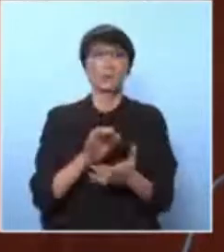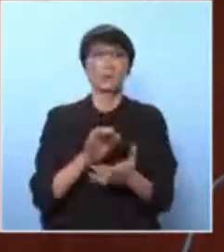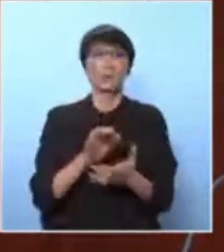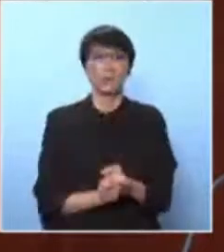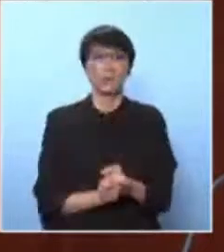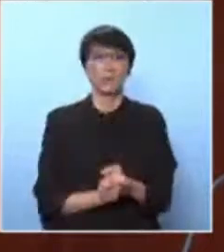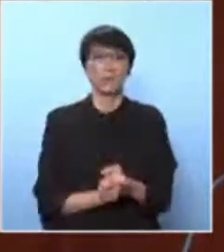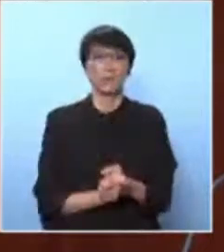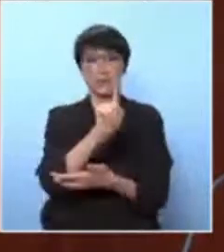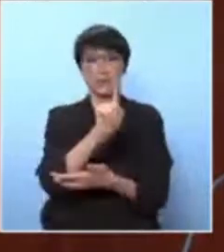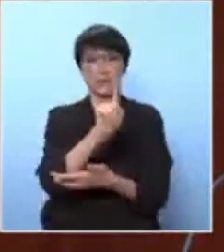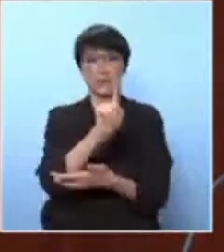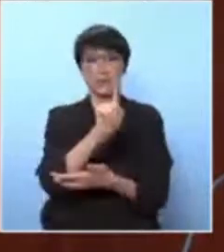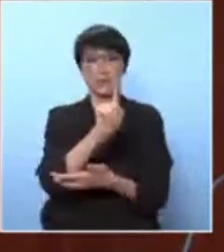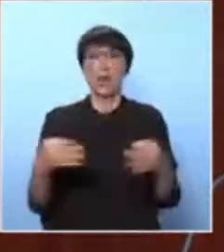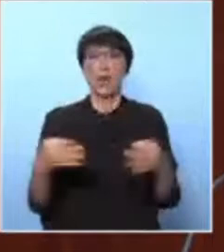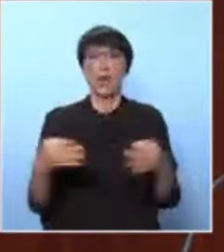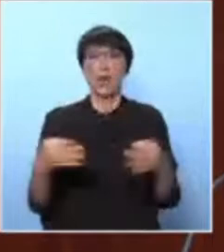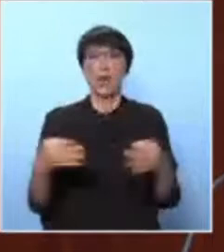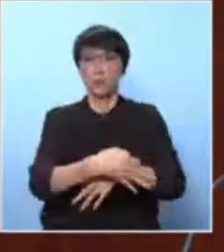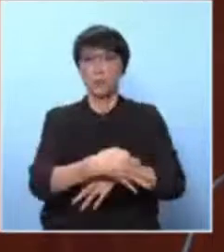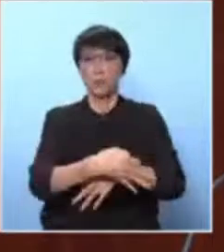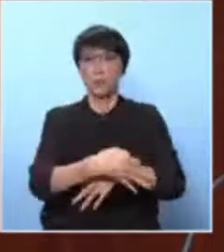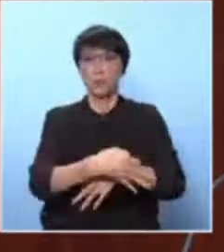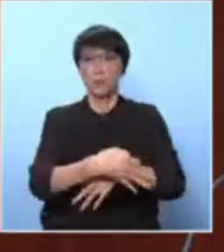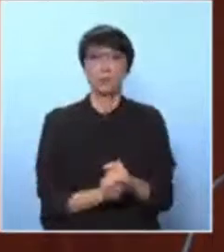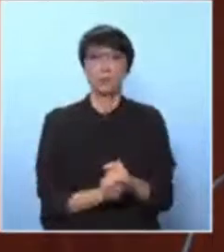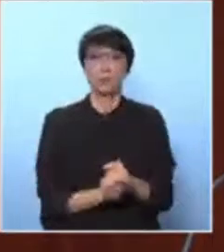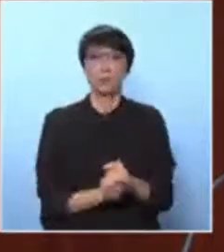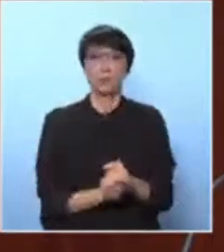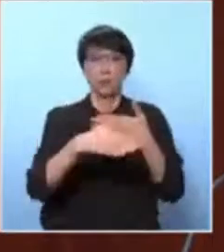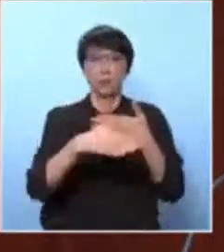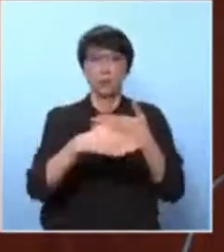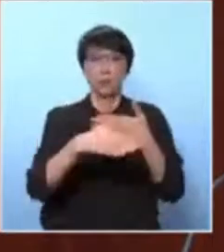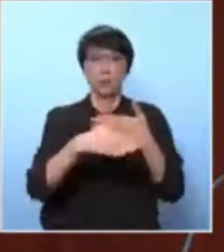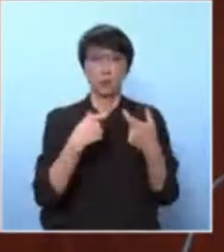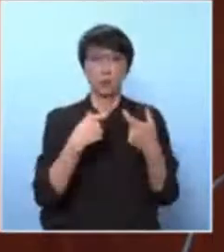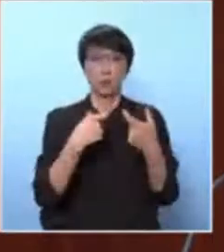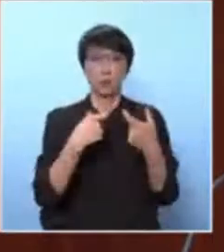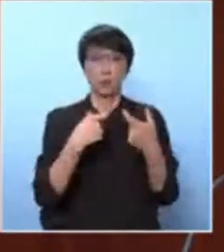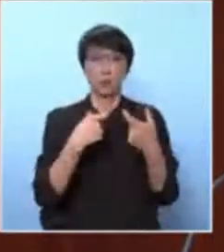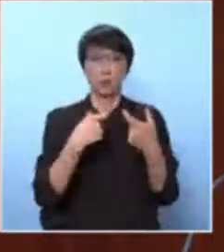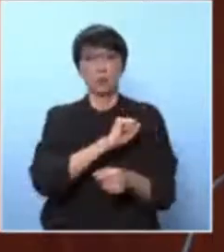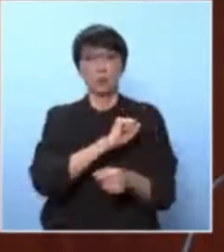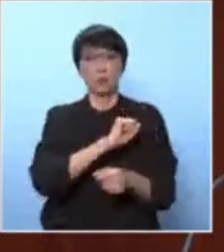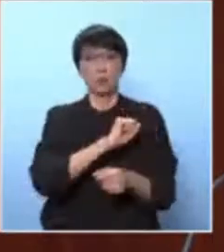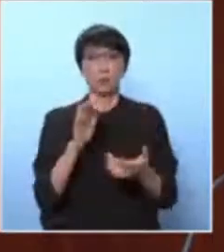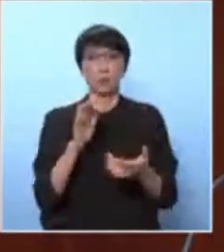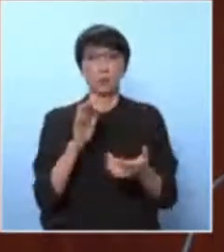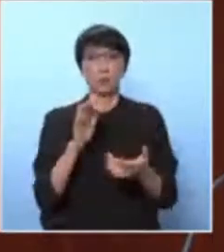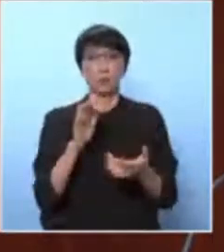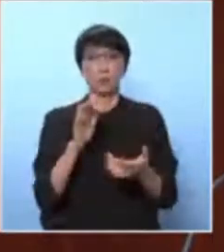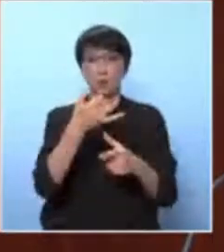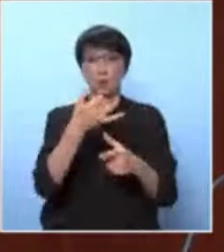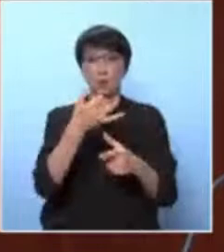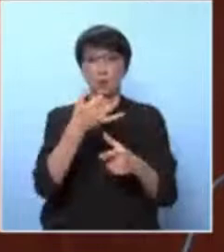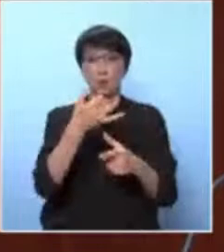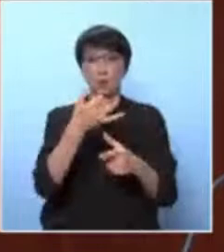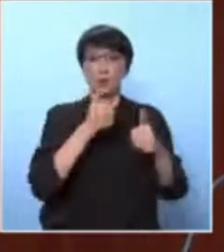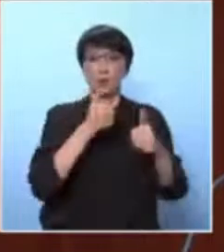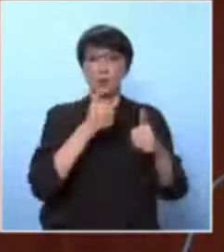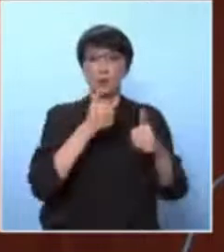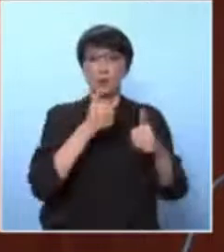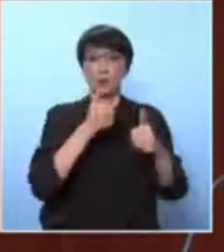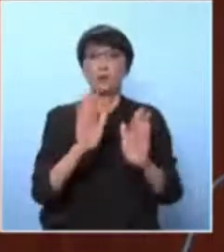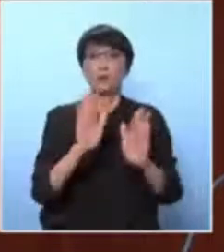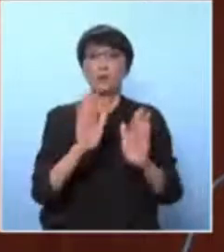the participating enterprises, lasting for no less than 1 year and with salary above the prevailing market wage. The ERB will also